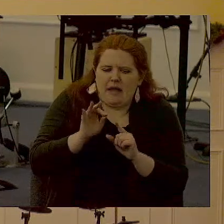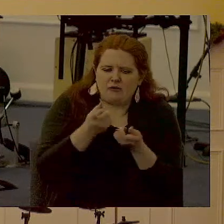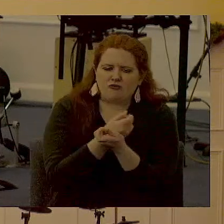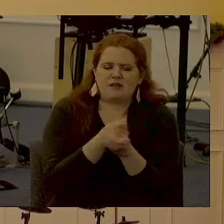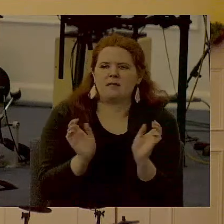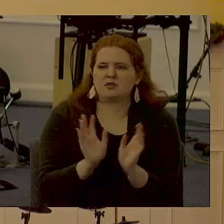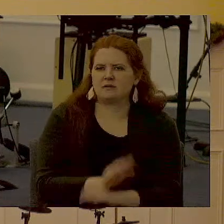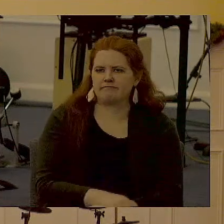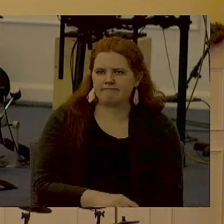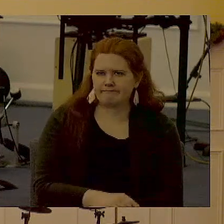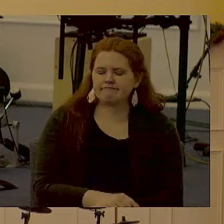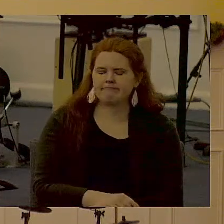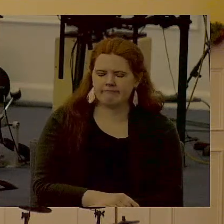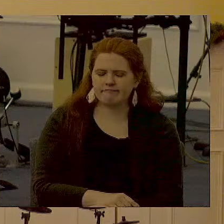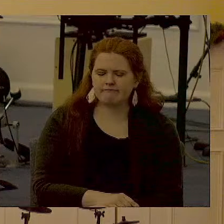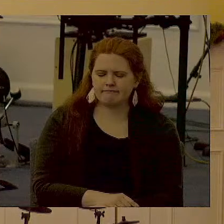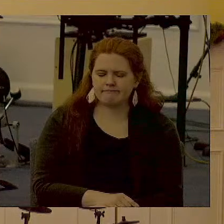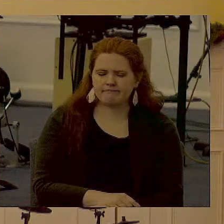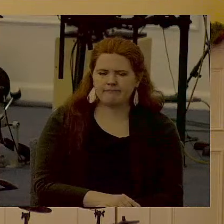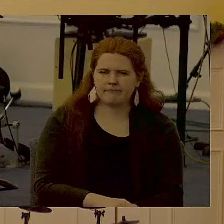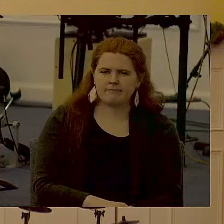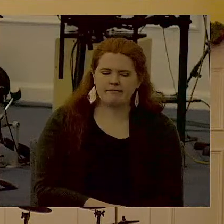redemption.